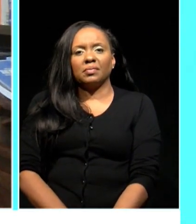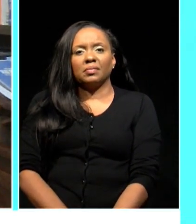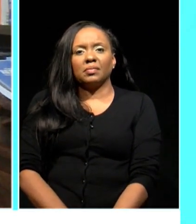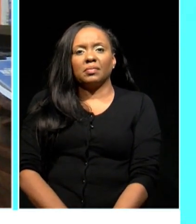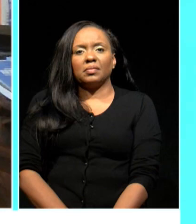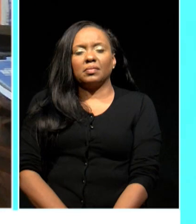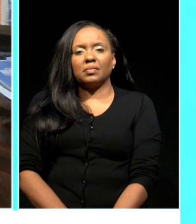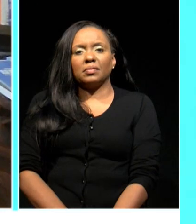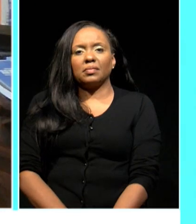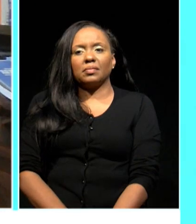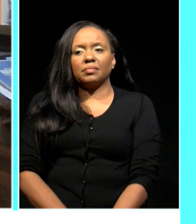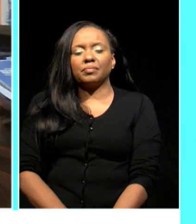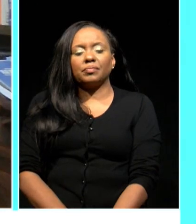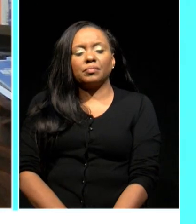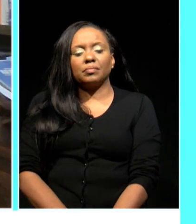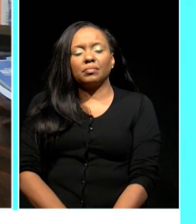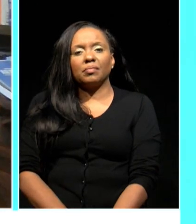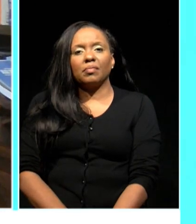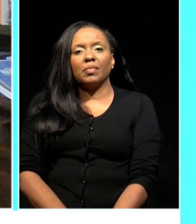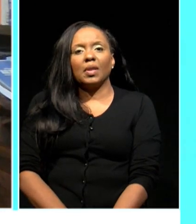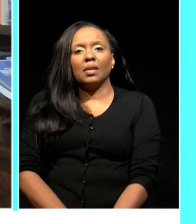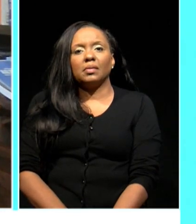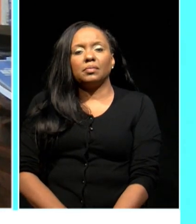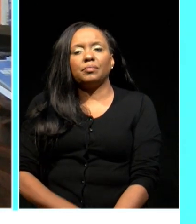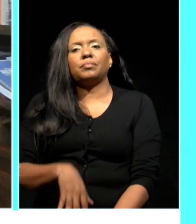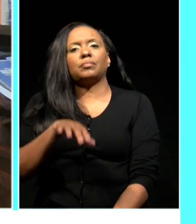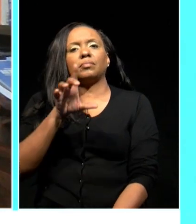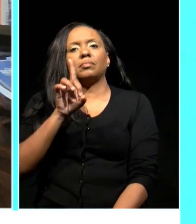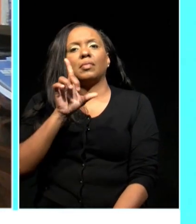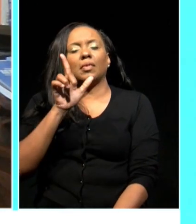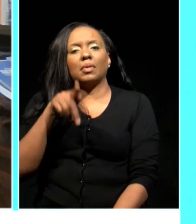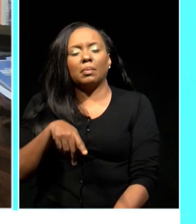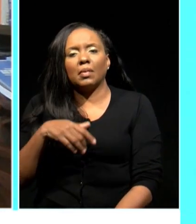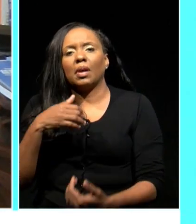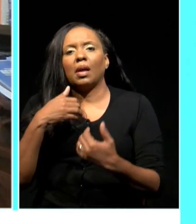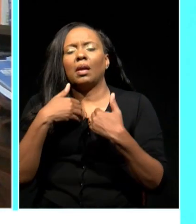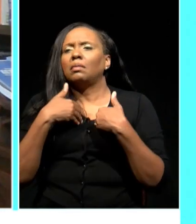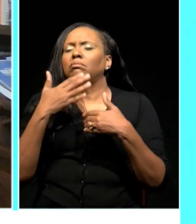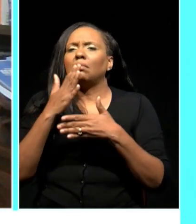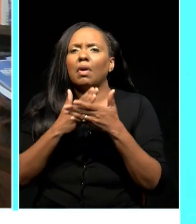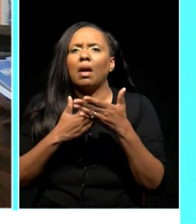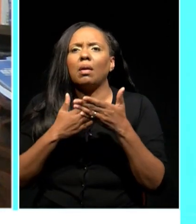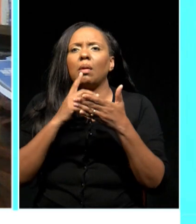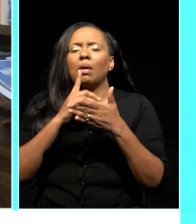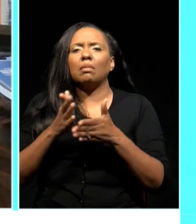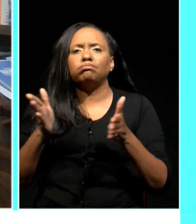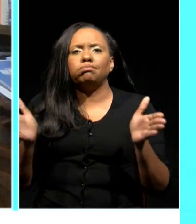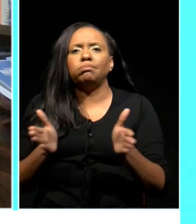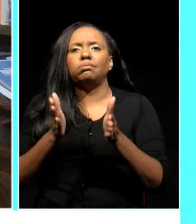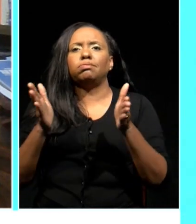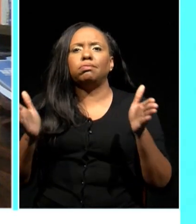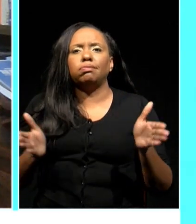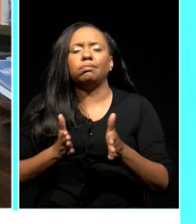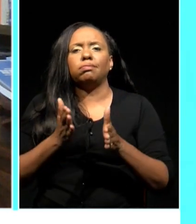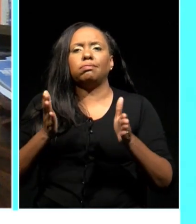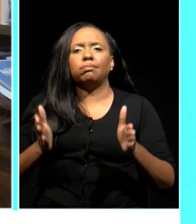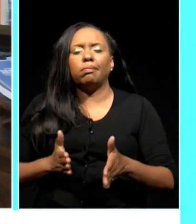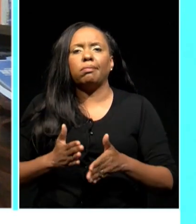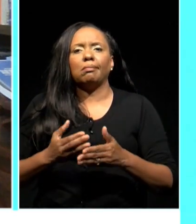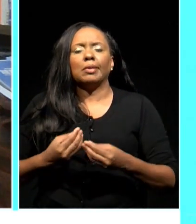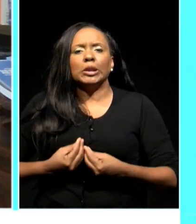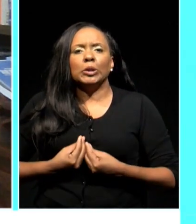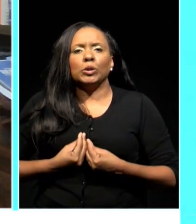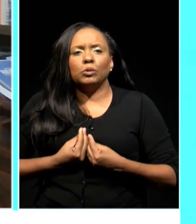of momentum, which I think they had some momentum. I'm not saying it was great, but they had some momentum. And I think that momentum sort of